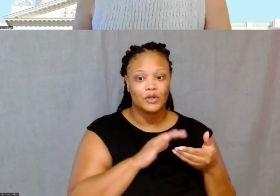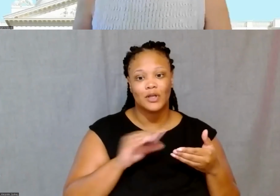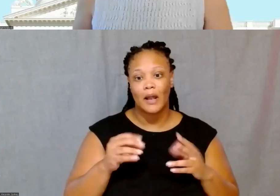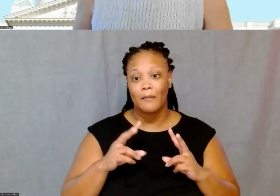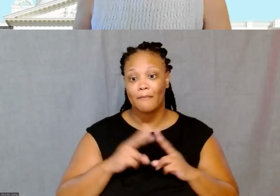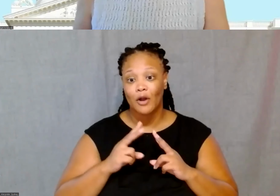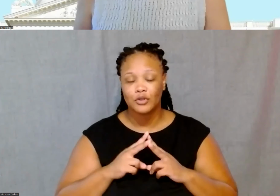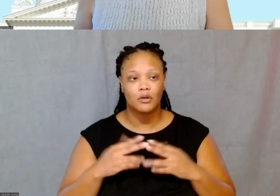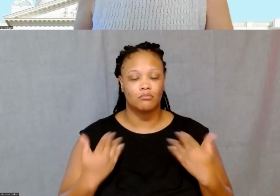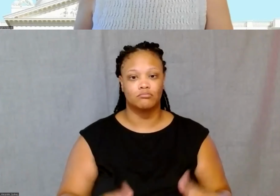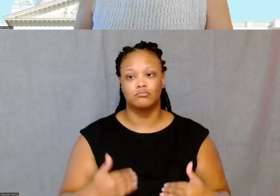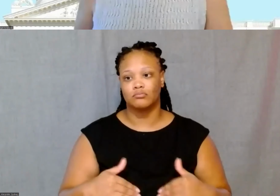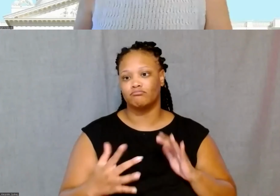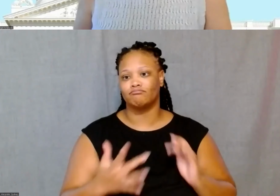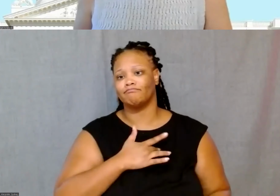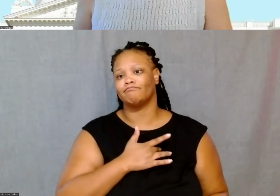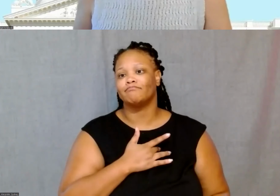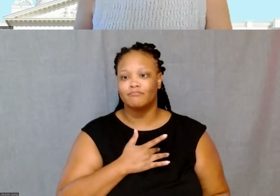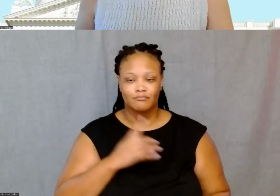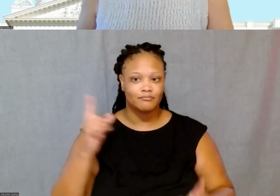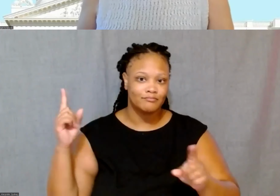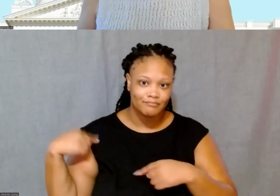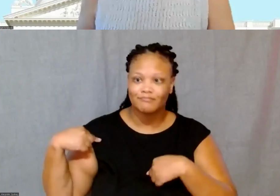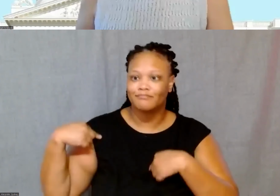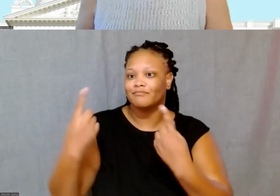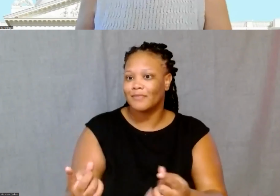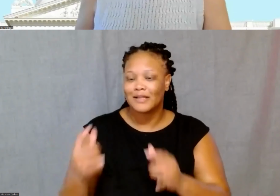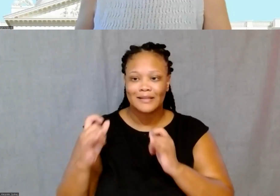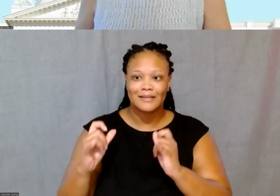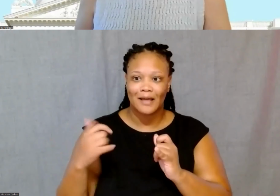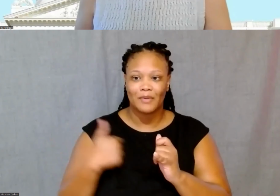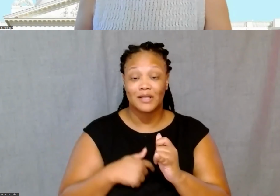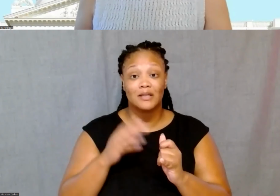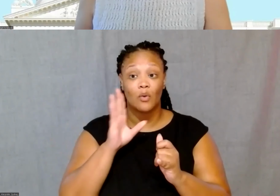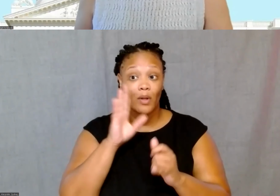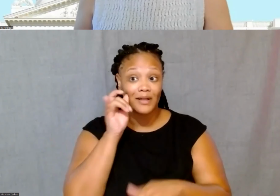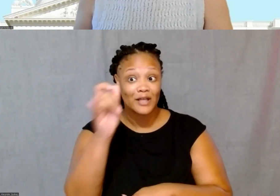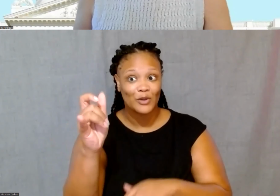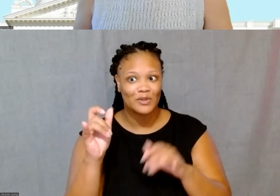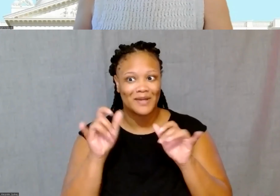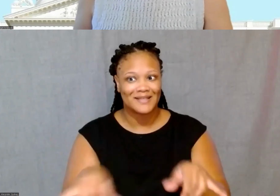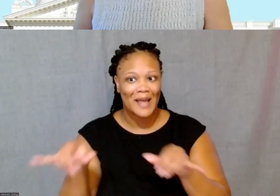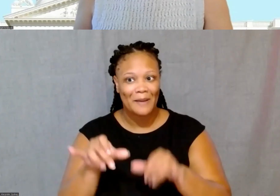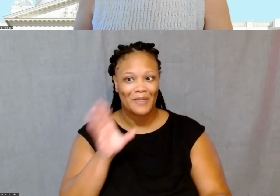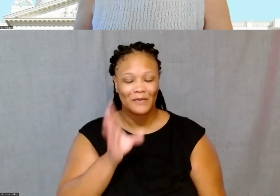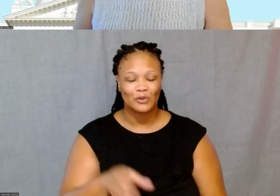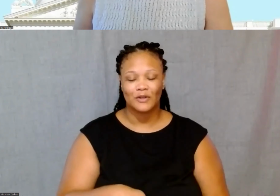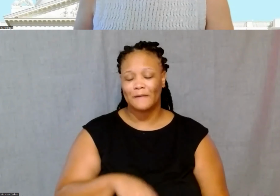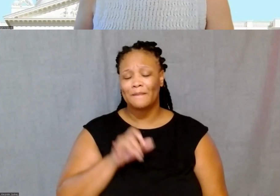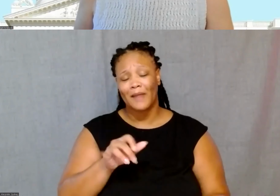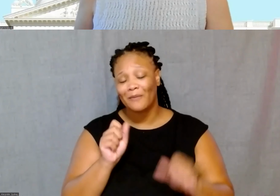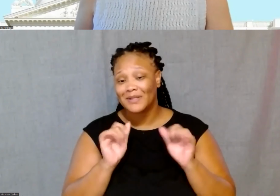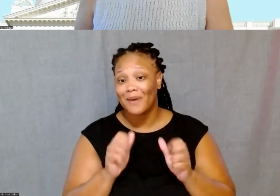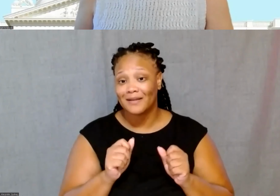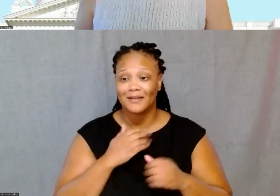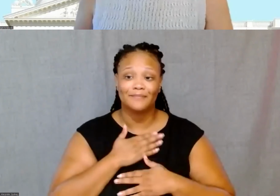the collaboratives approach, what it always has been, what will continue to be in the future. That was amazing. And I really appreciate kind